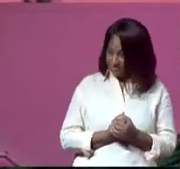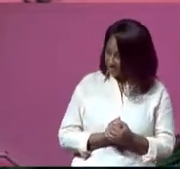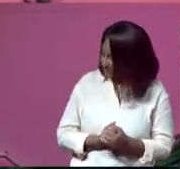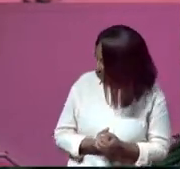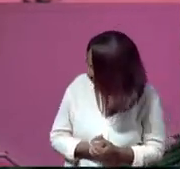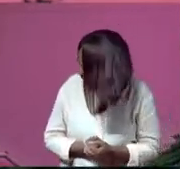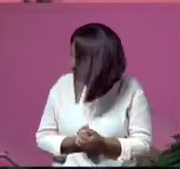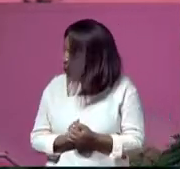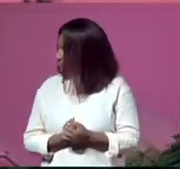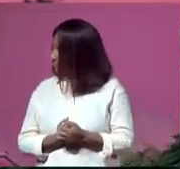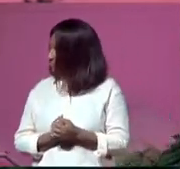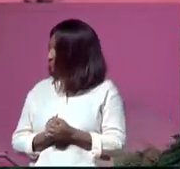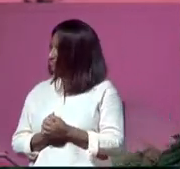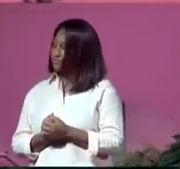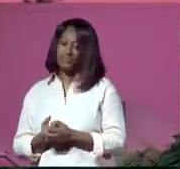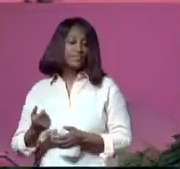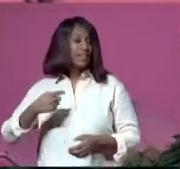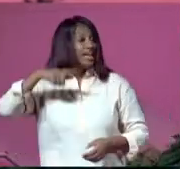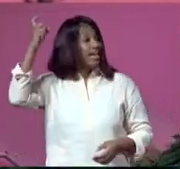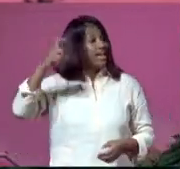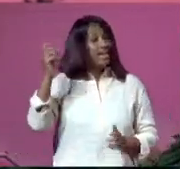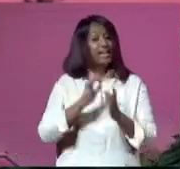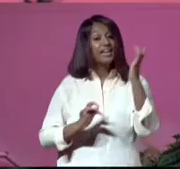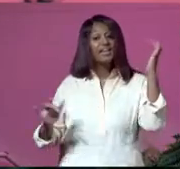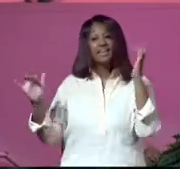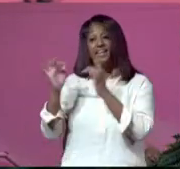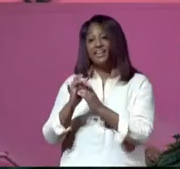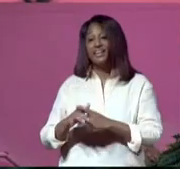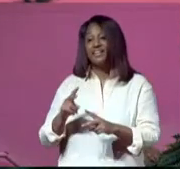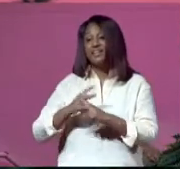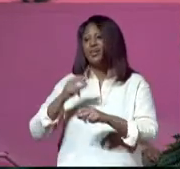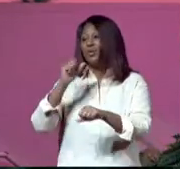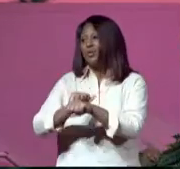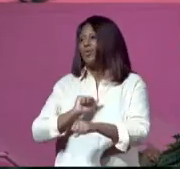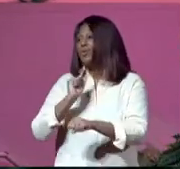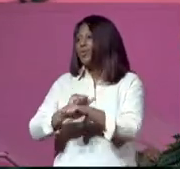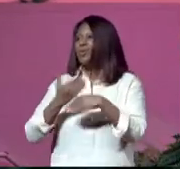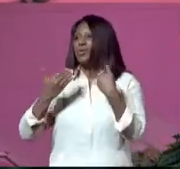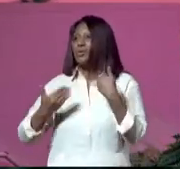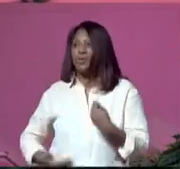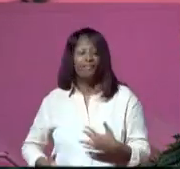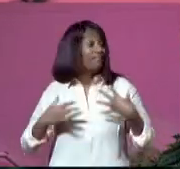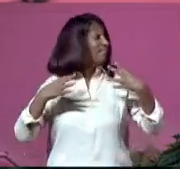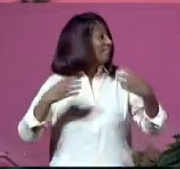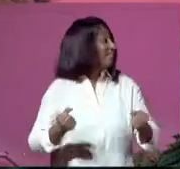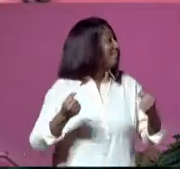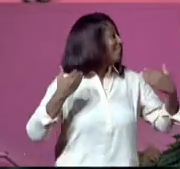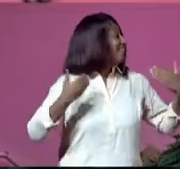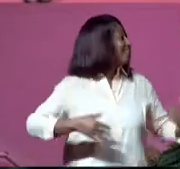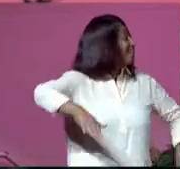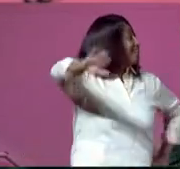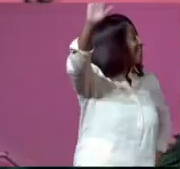filled with the Holy Ghost, I need Jesus to keep working on me. Come on, I'm looking. I thought I was at the Wild Wild